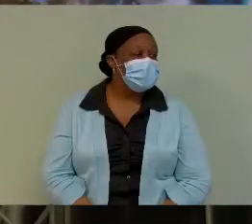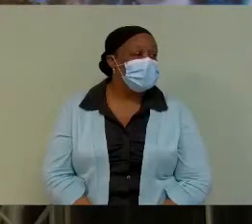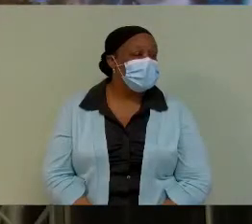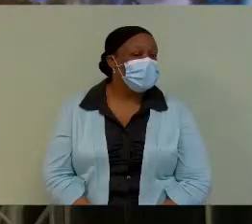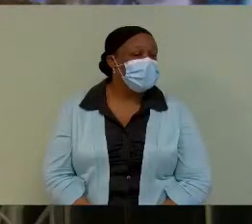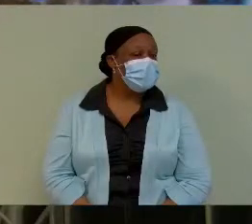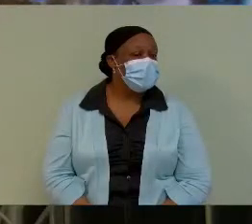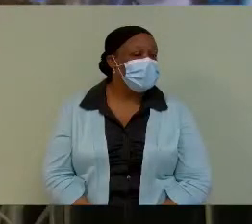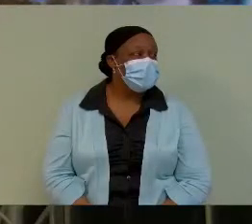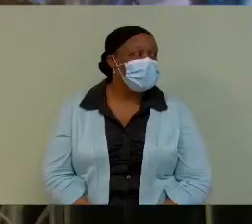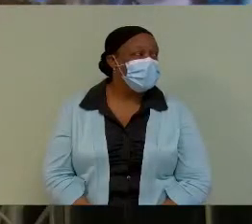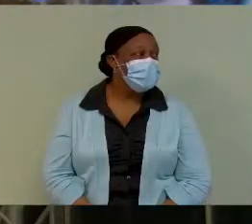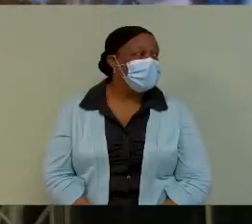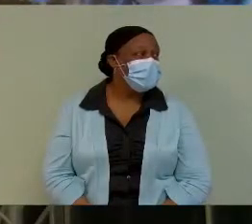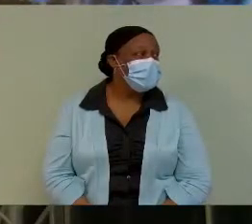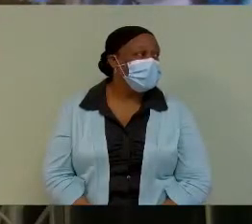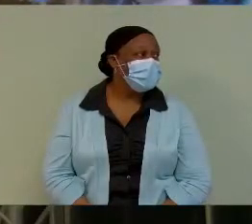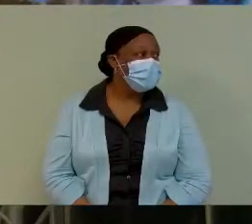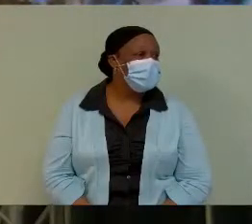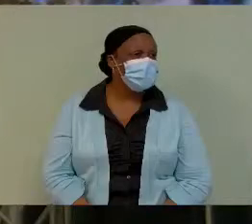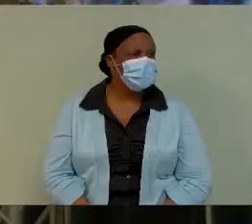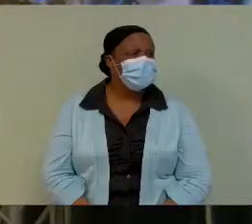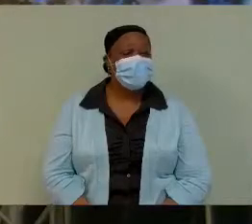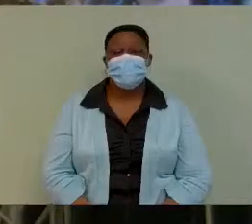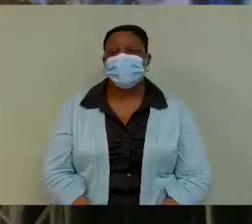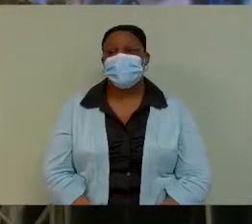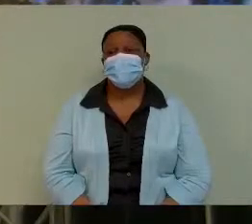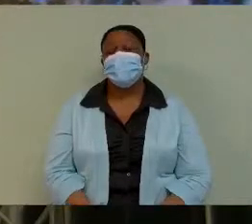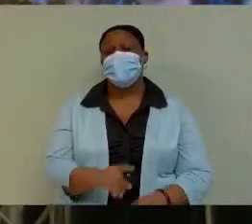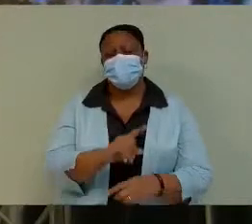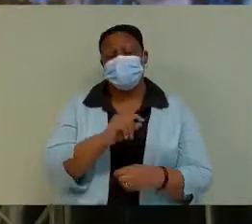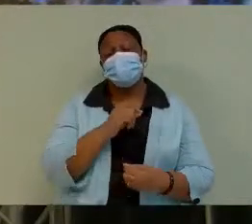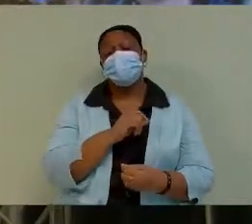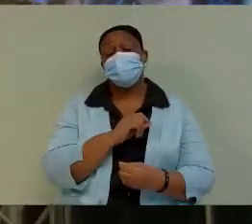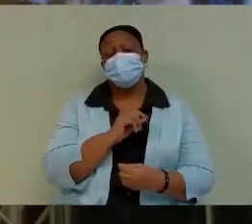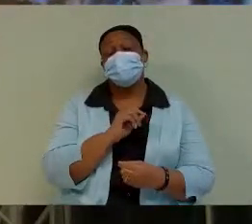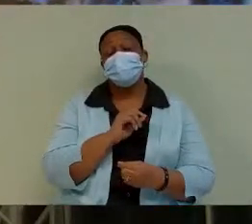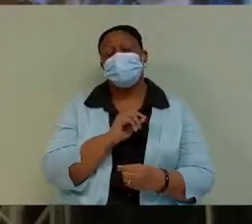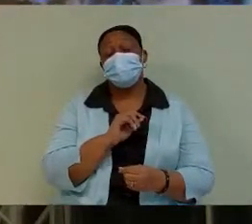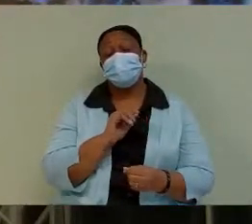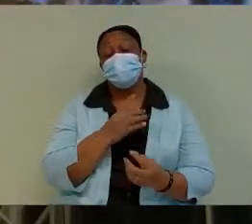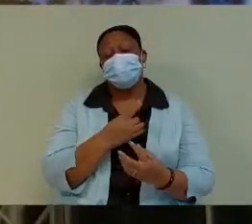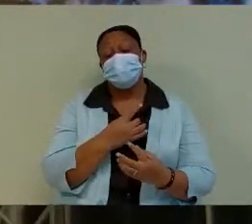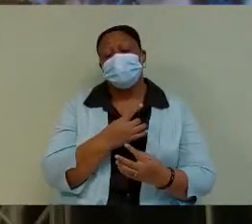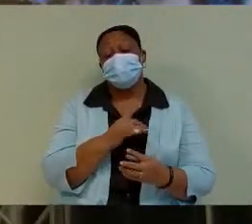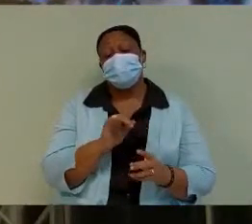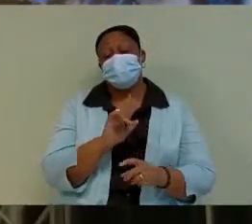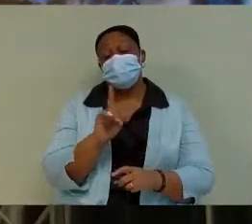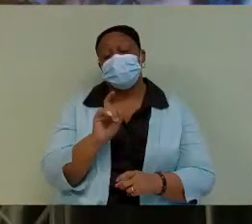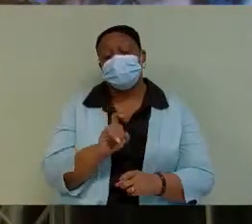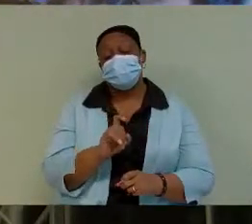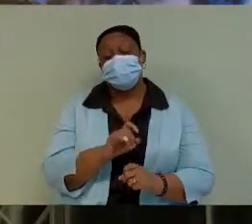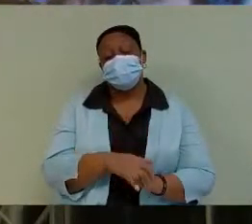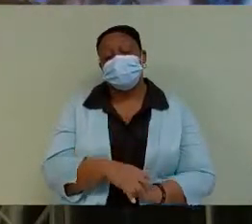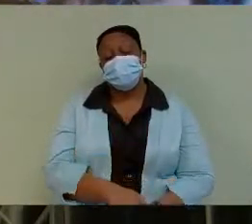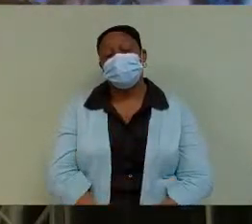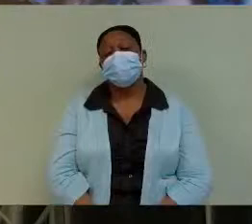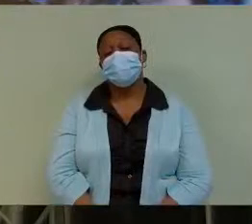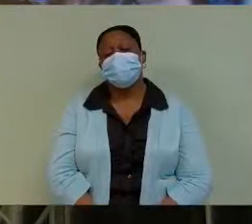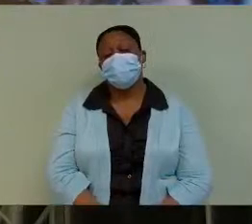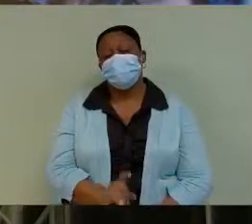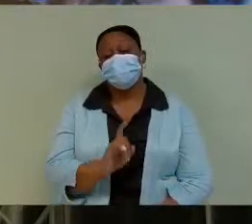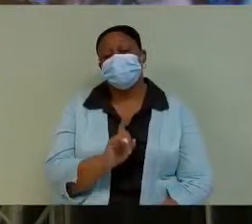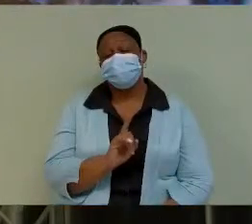Mr. Williams, that question is very interesting because I remembered standing in the